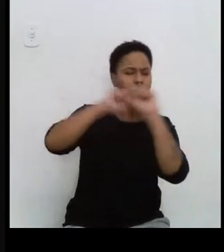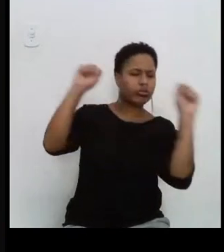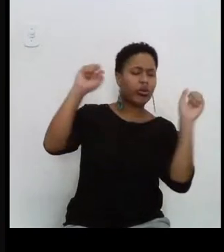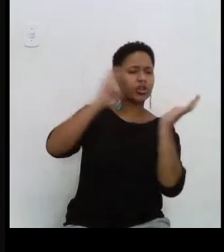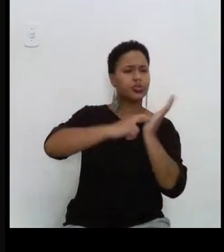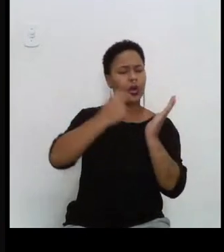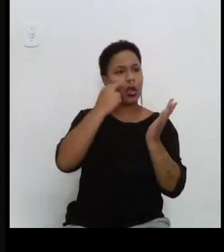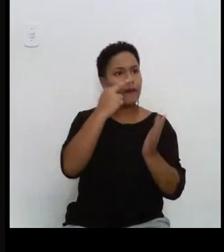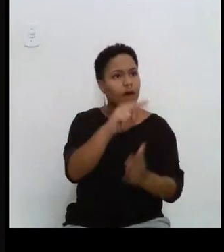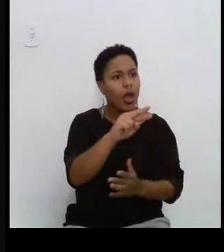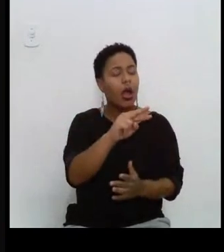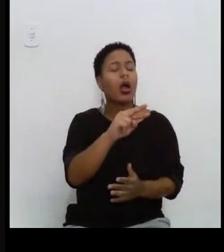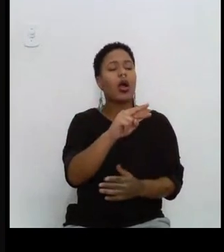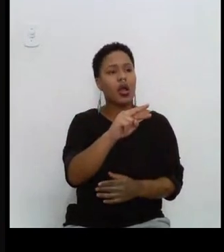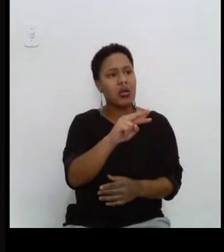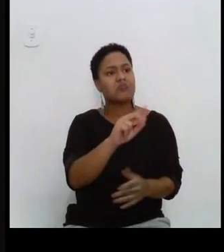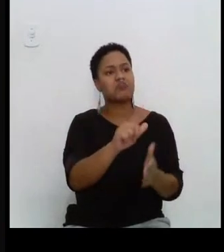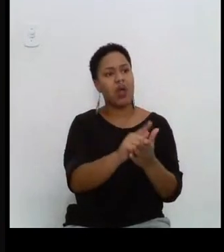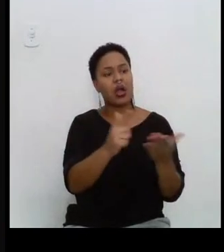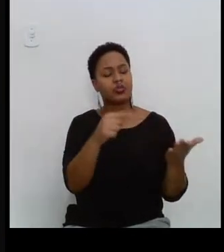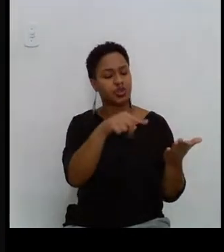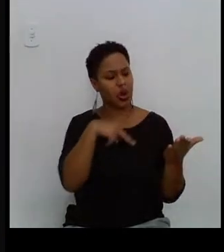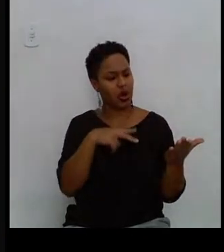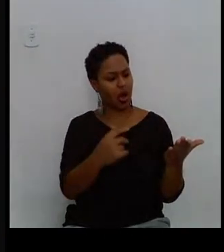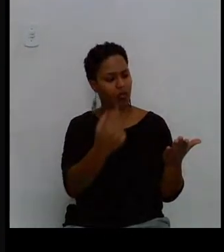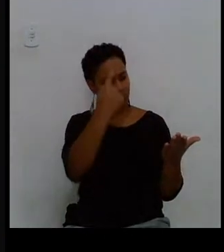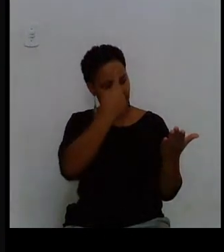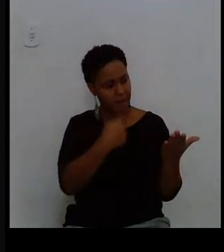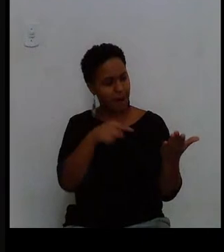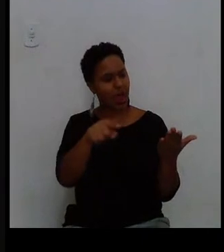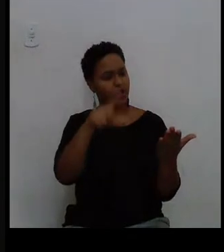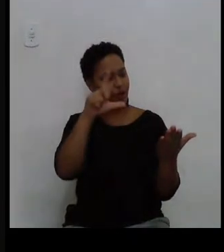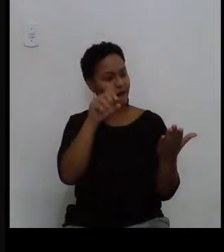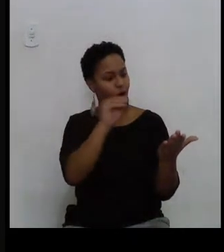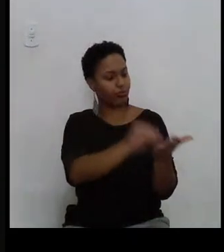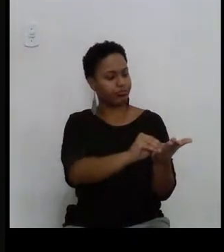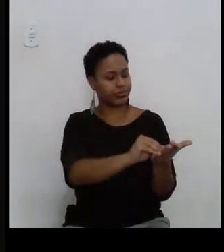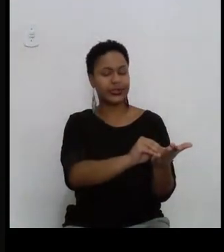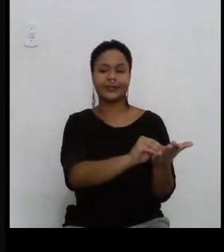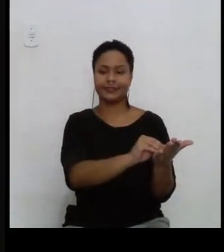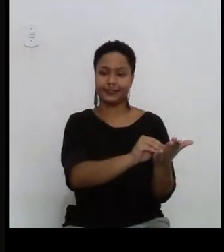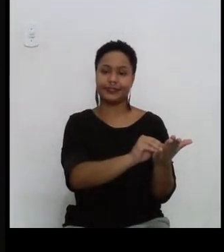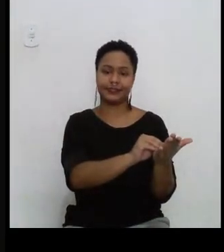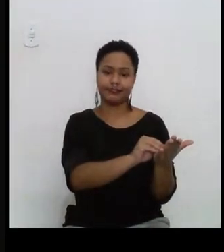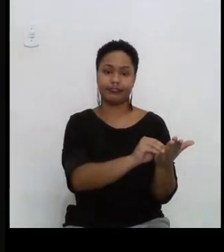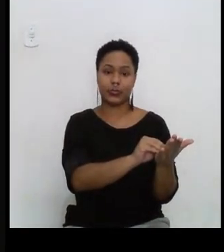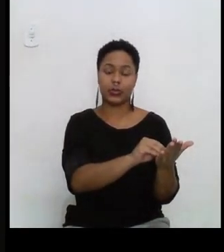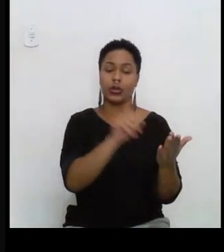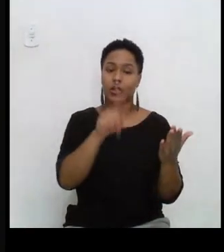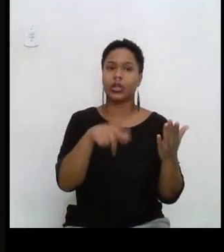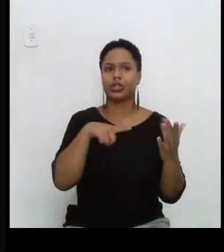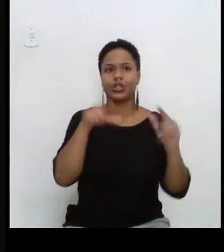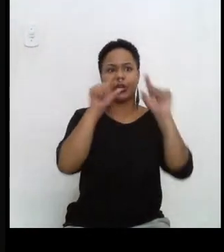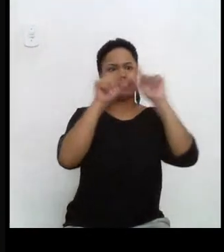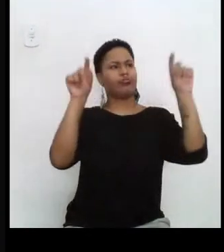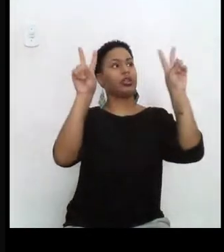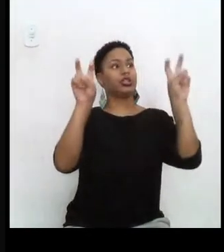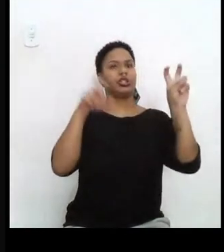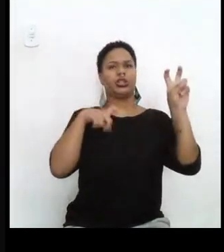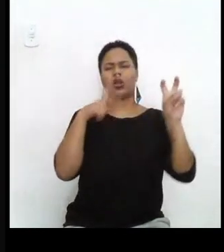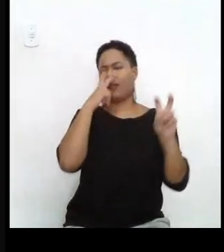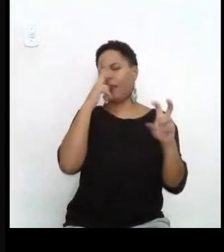with cresce adoro shampoo a melodramatic told about alguém people dance and